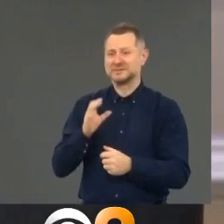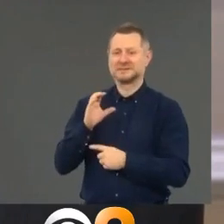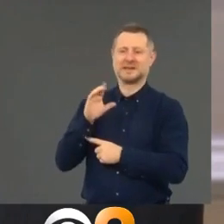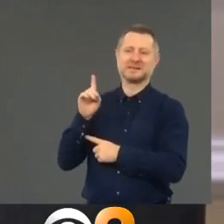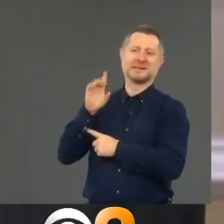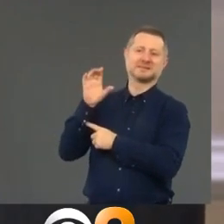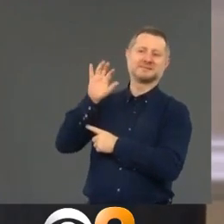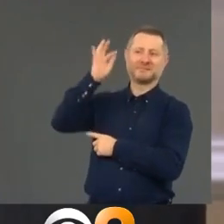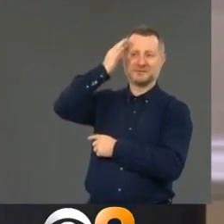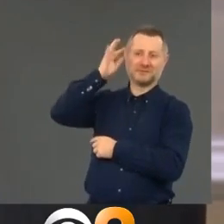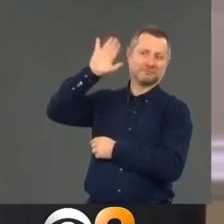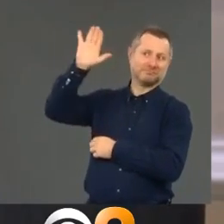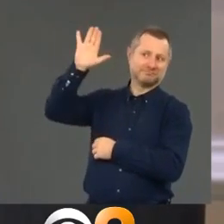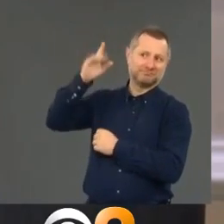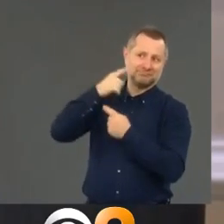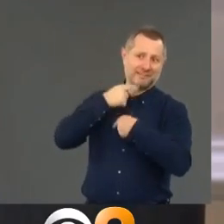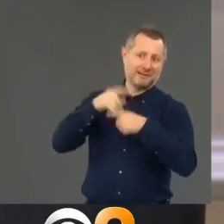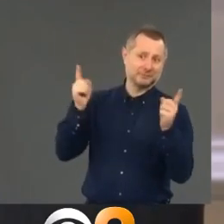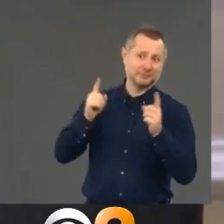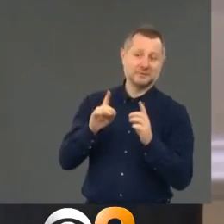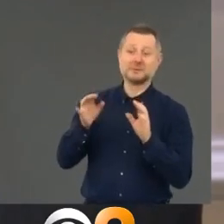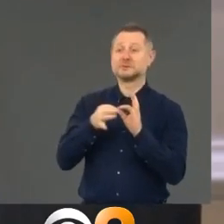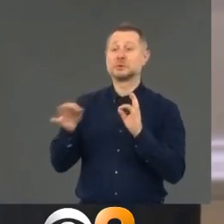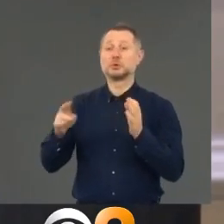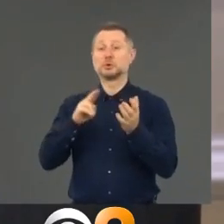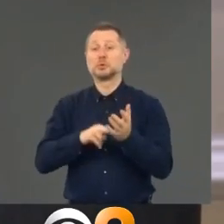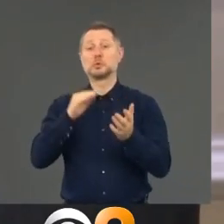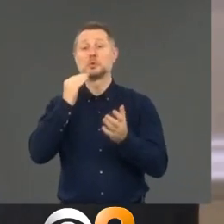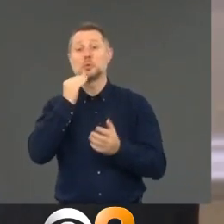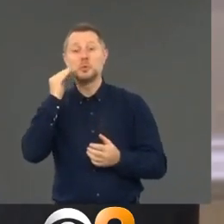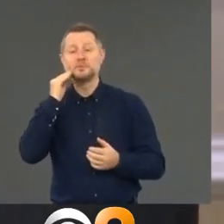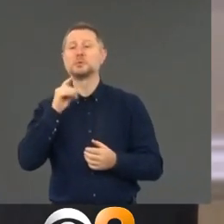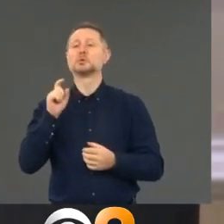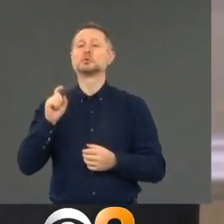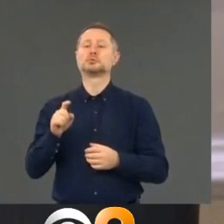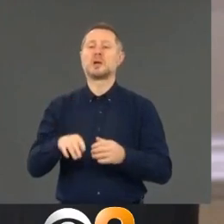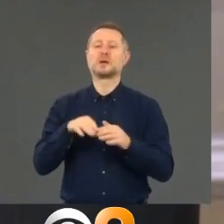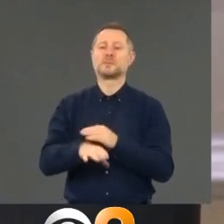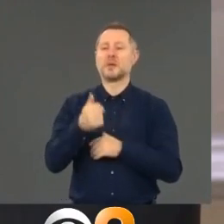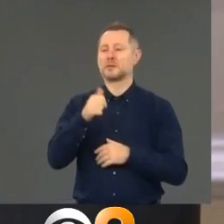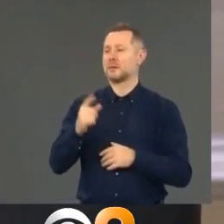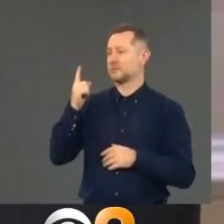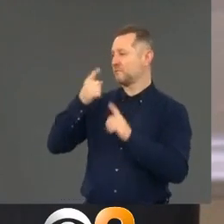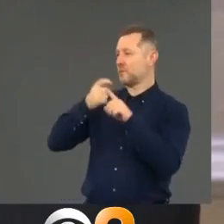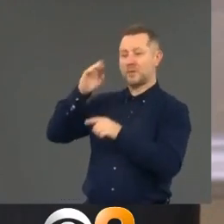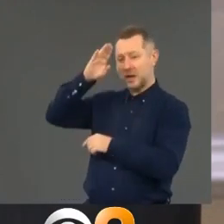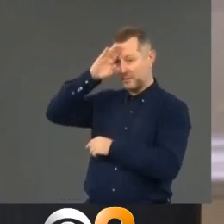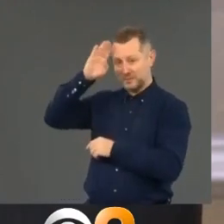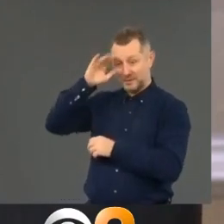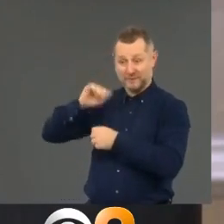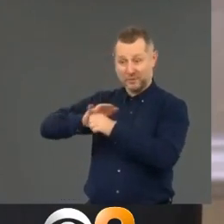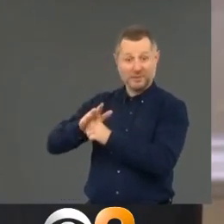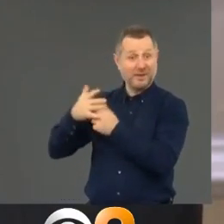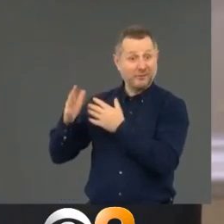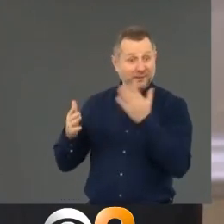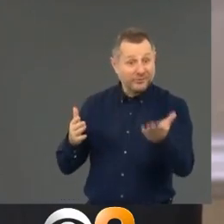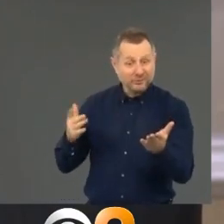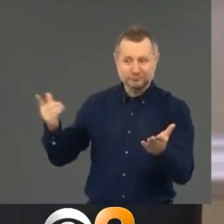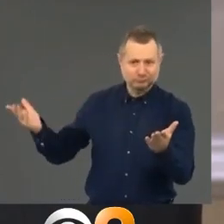and CMS that read, and I quote, nursing homes should admit any individuals from hospitals where COVID is present. Not